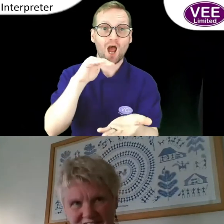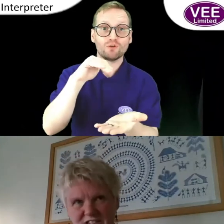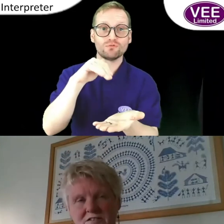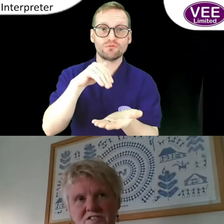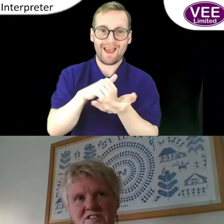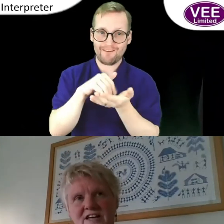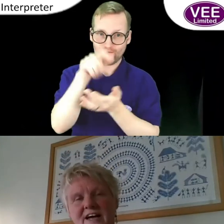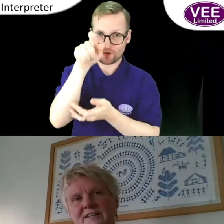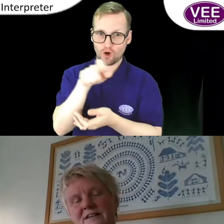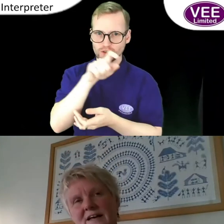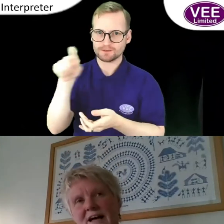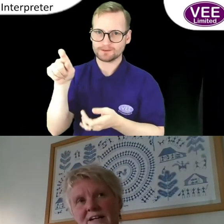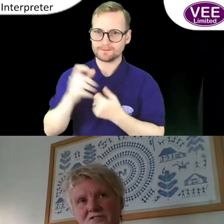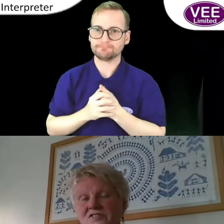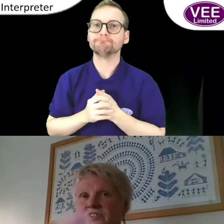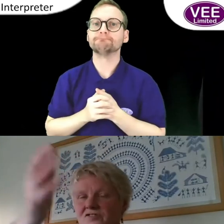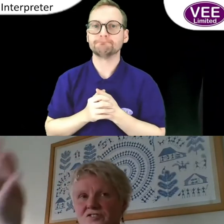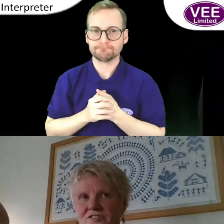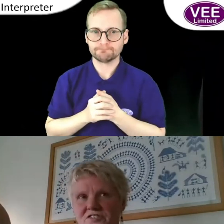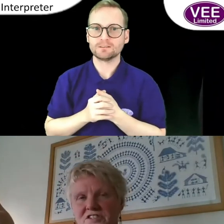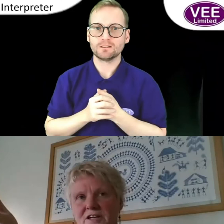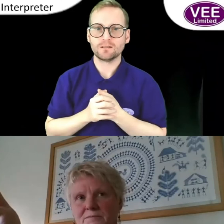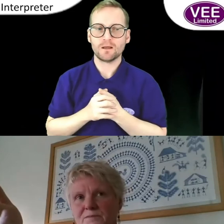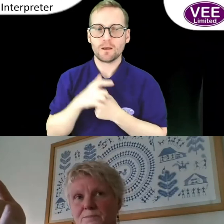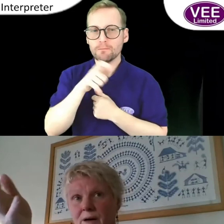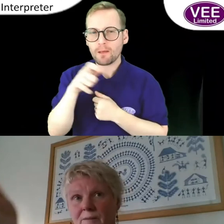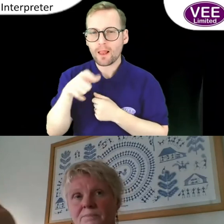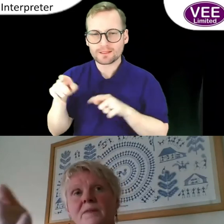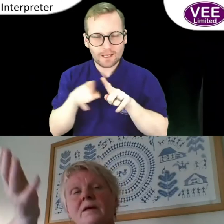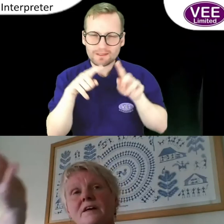doors, it started to gain agencies, just as Issam's